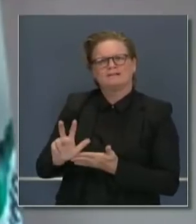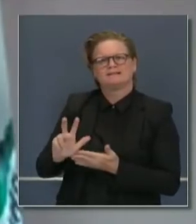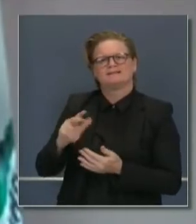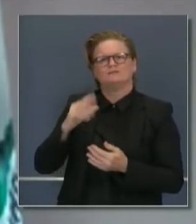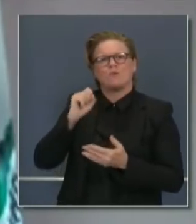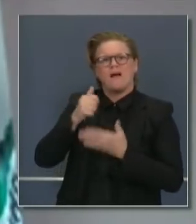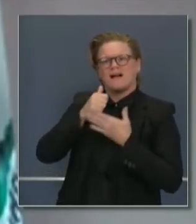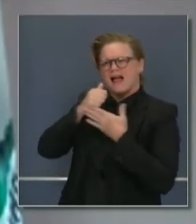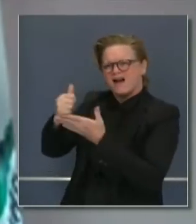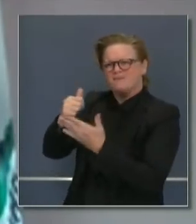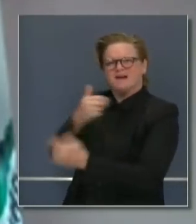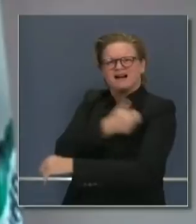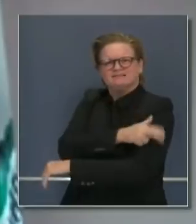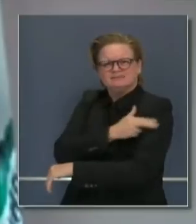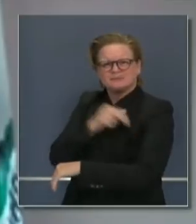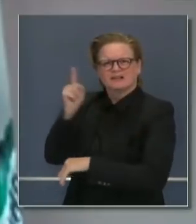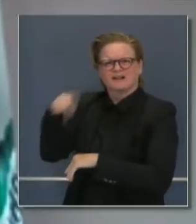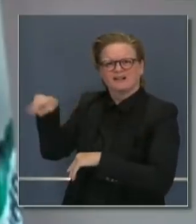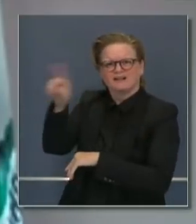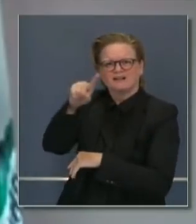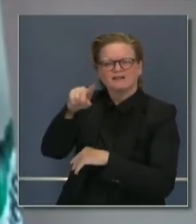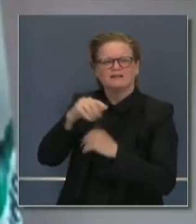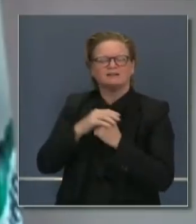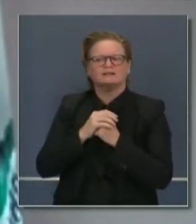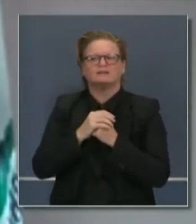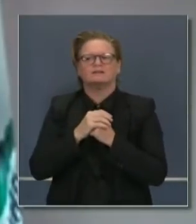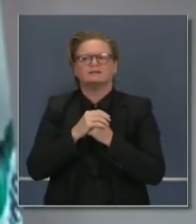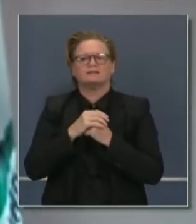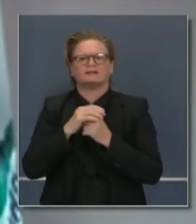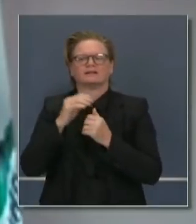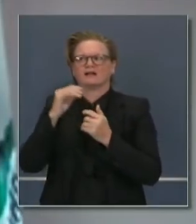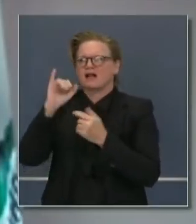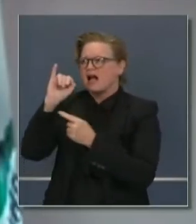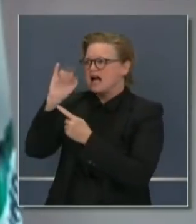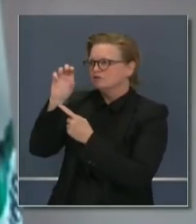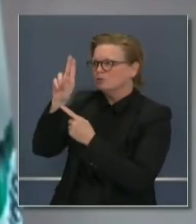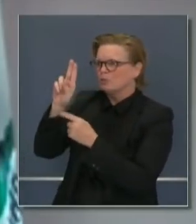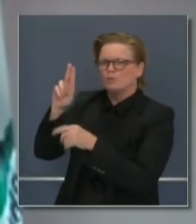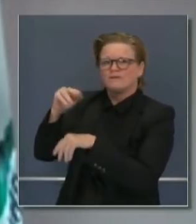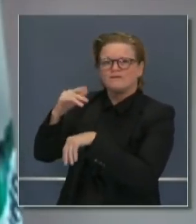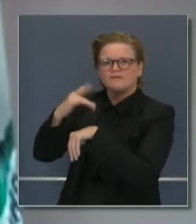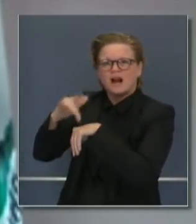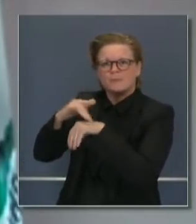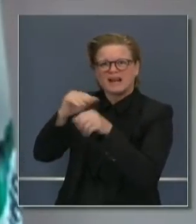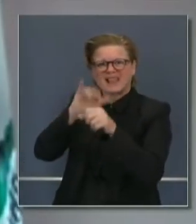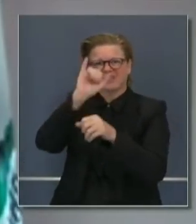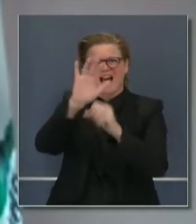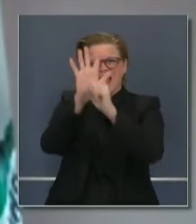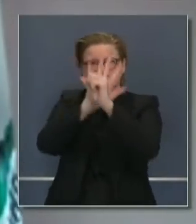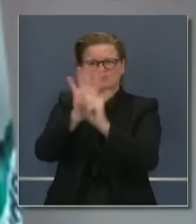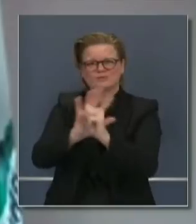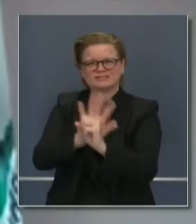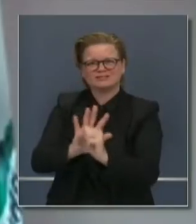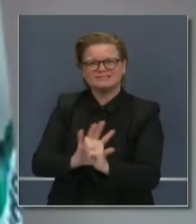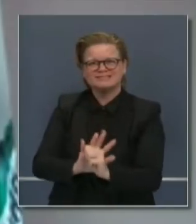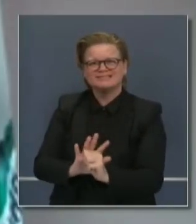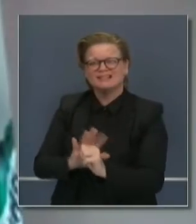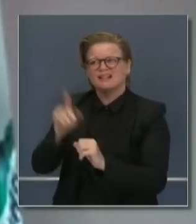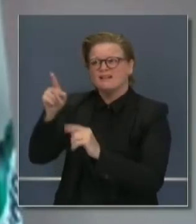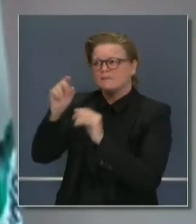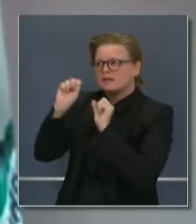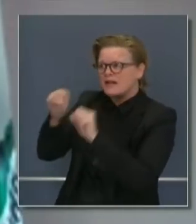having difficulty keeping available ICU beds open, that people will restrict their travel